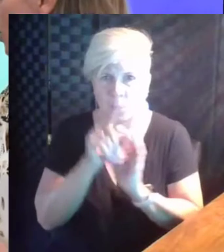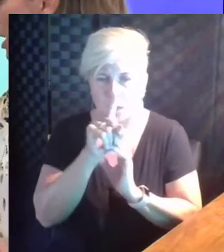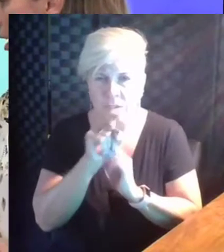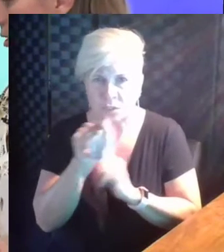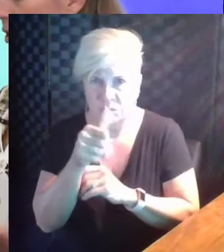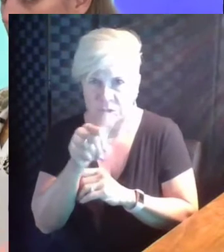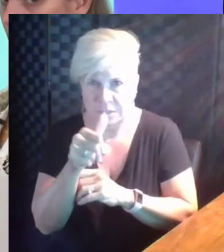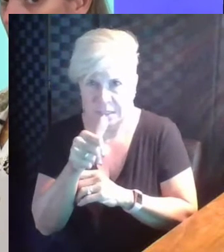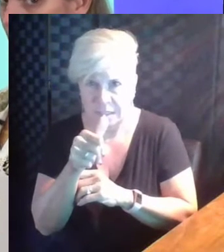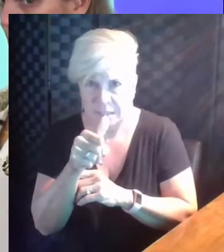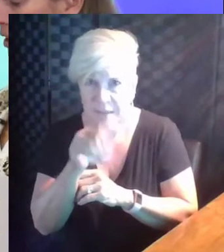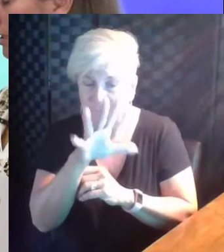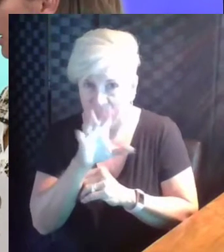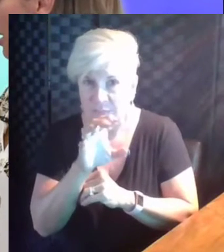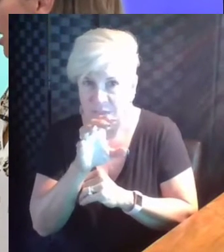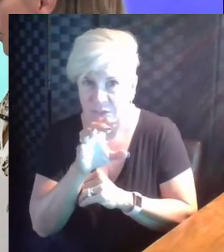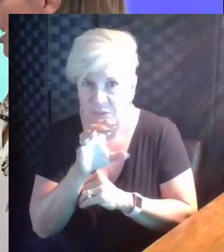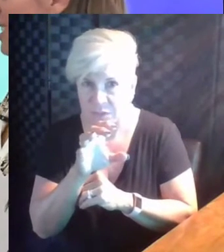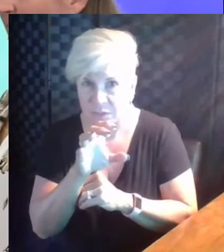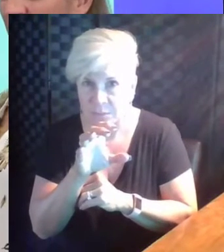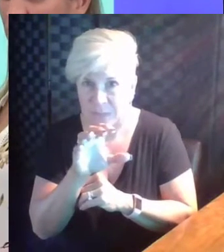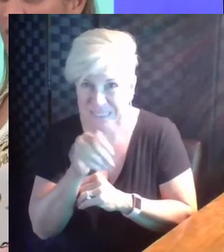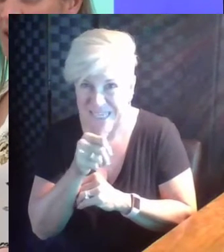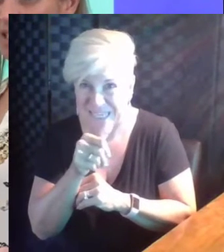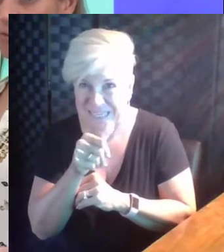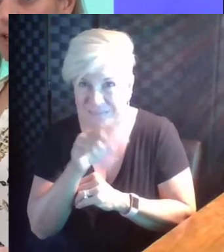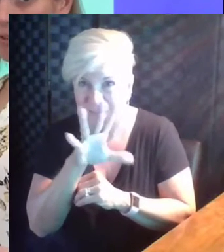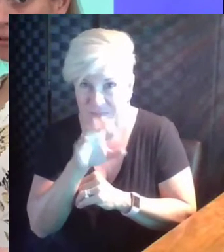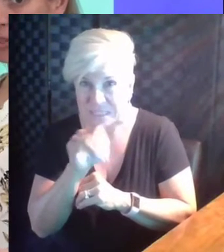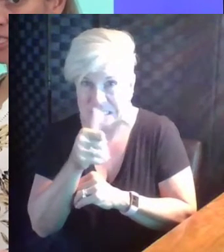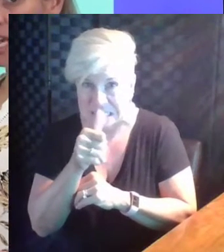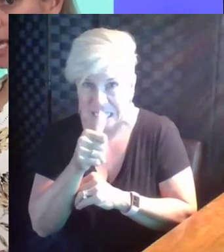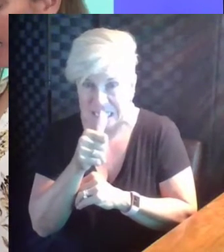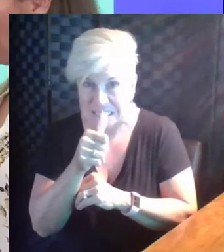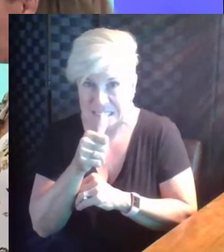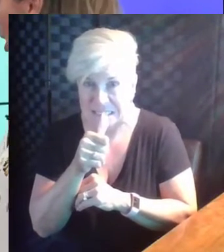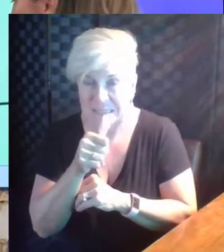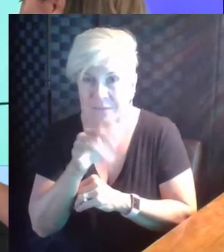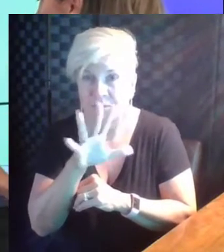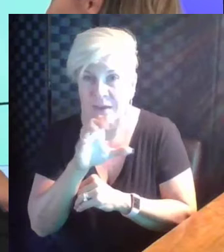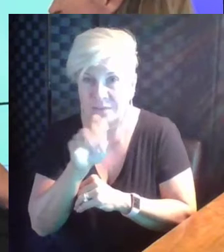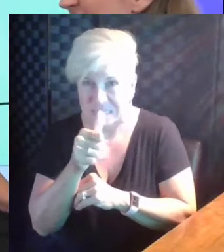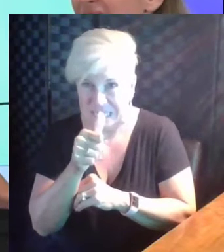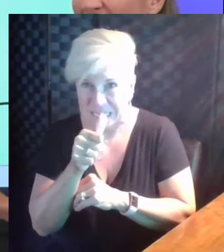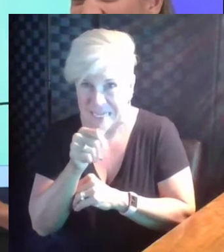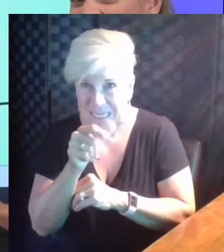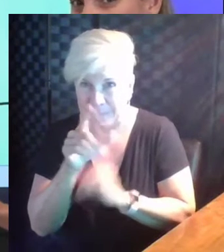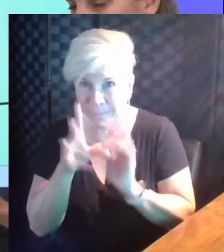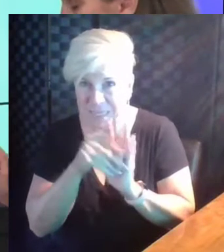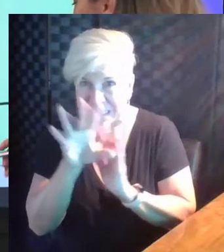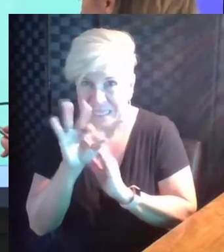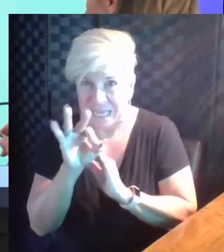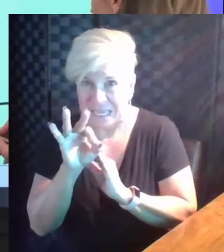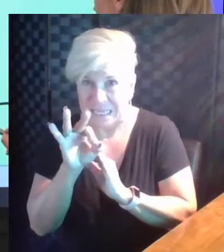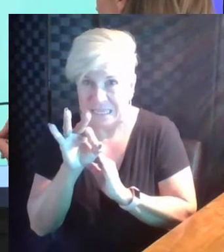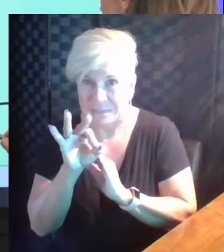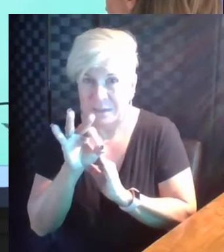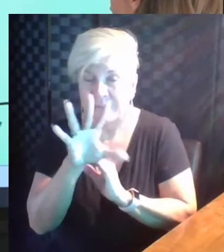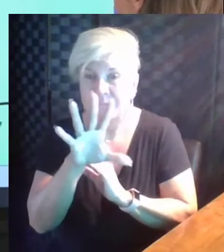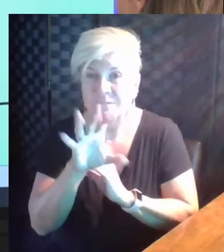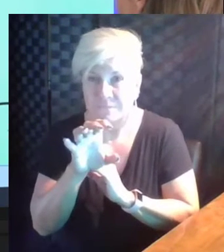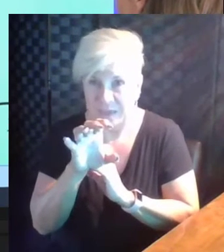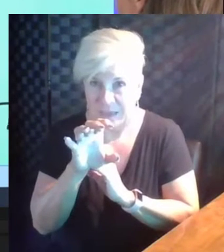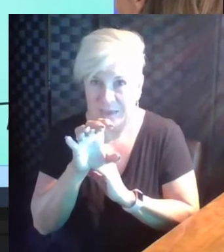400 plus 100 is 500. Plus that extra 10 is 510. Plus 9